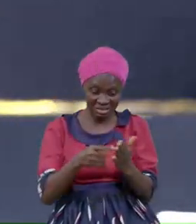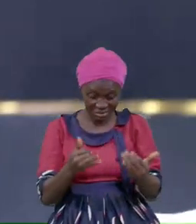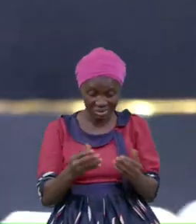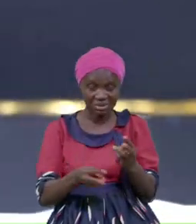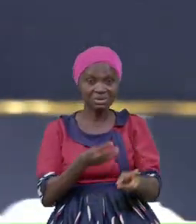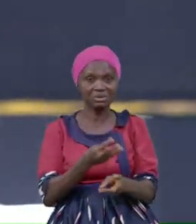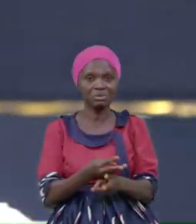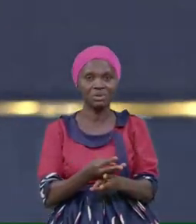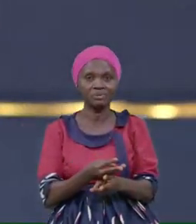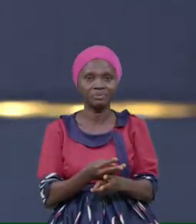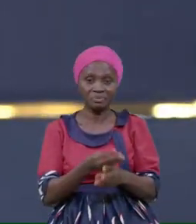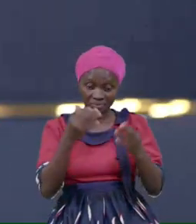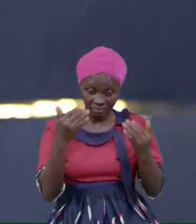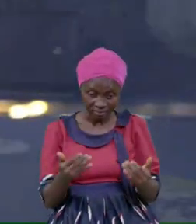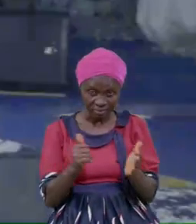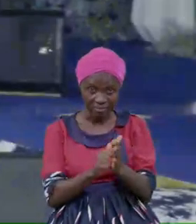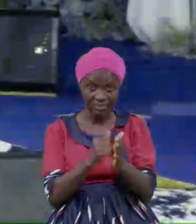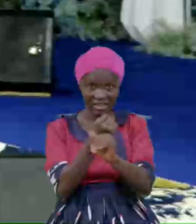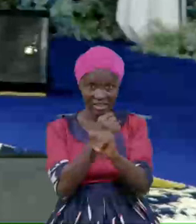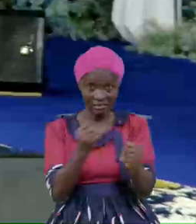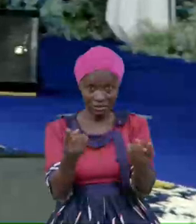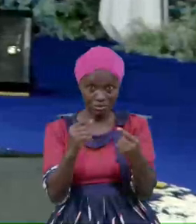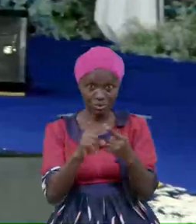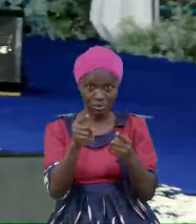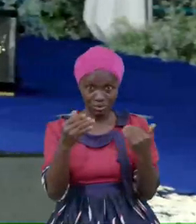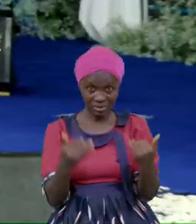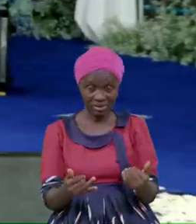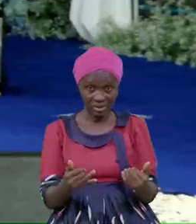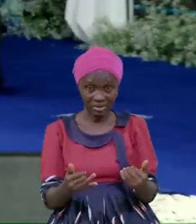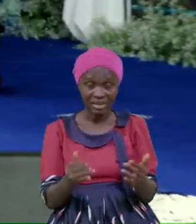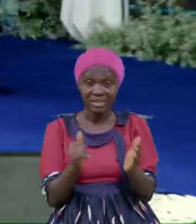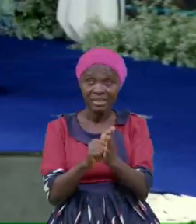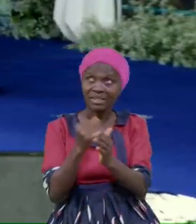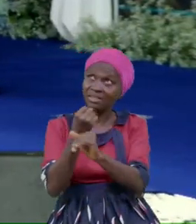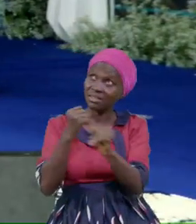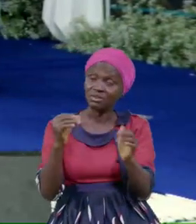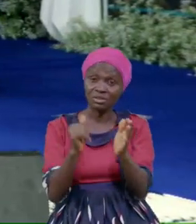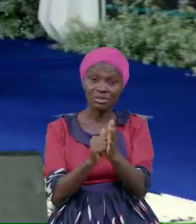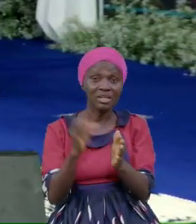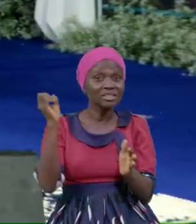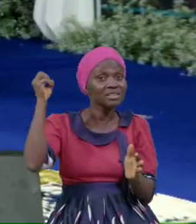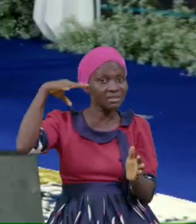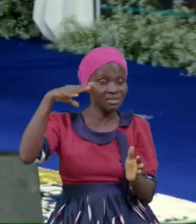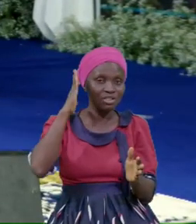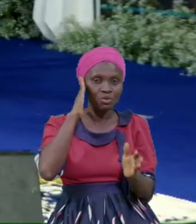salvation comes to you, that salvation, that grace will teach you.